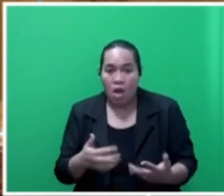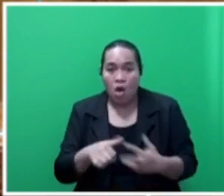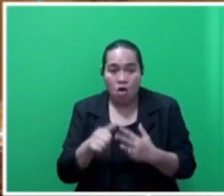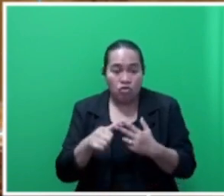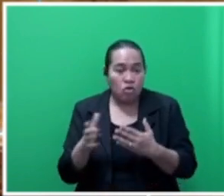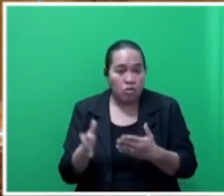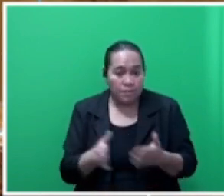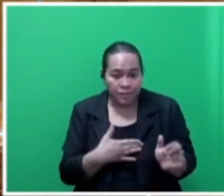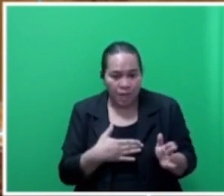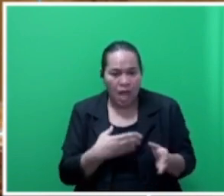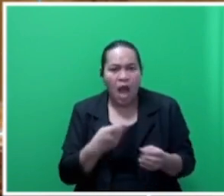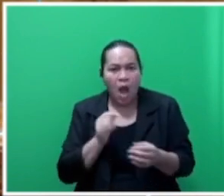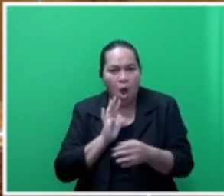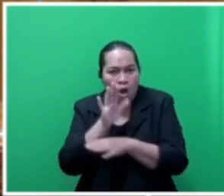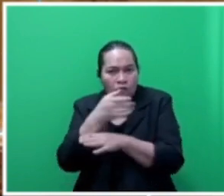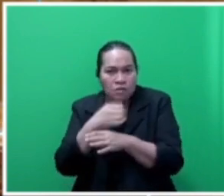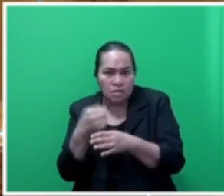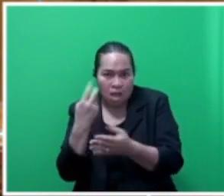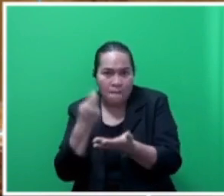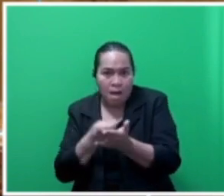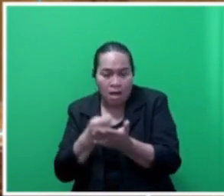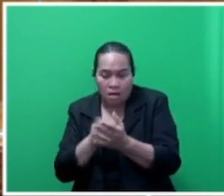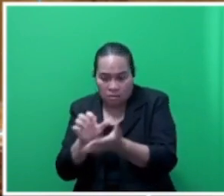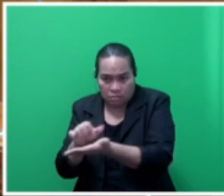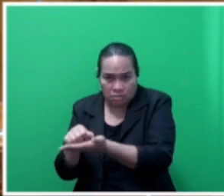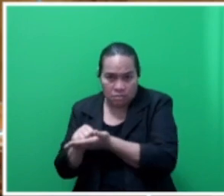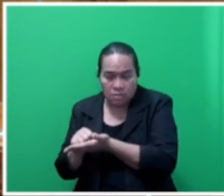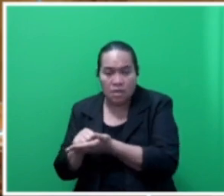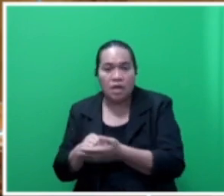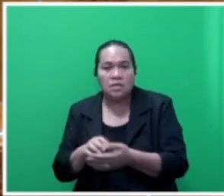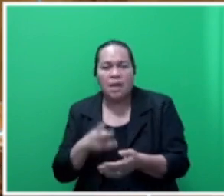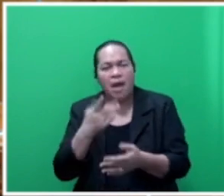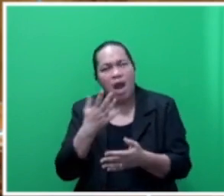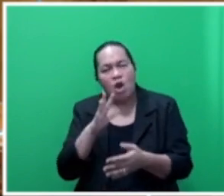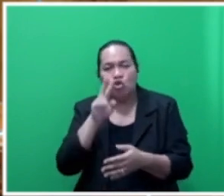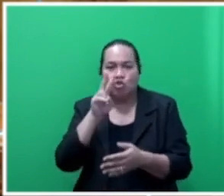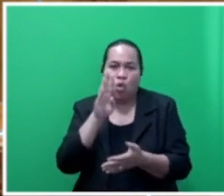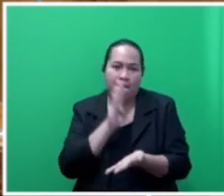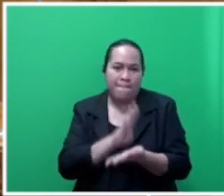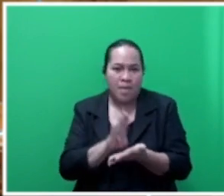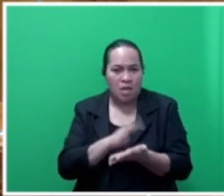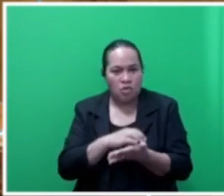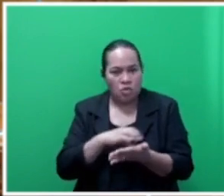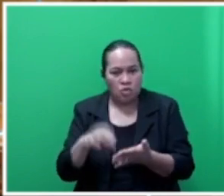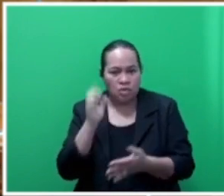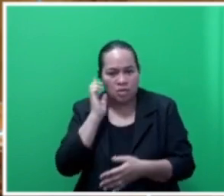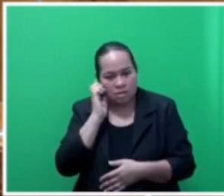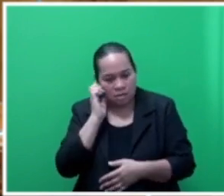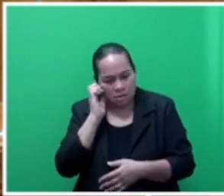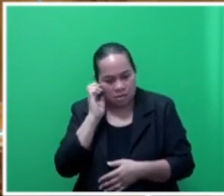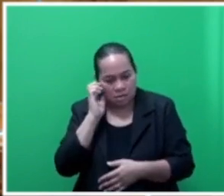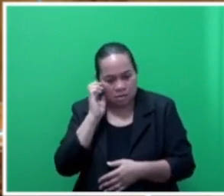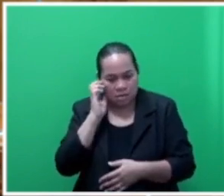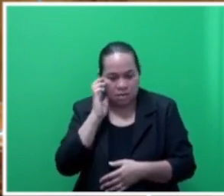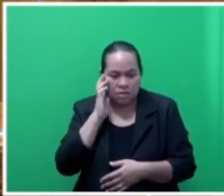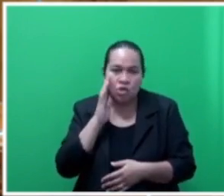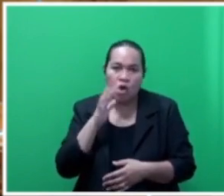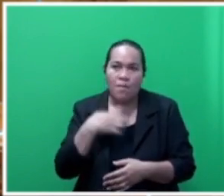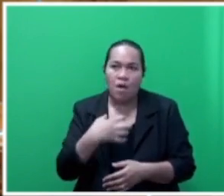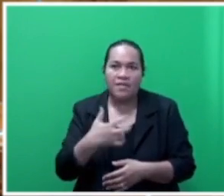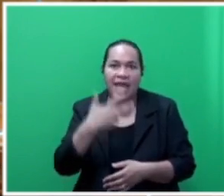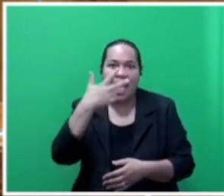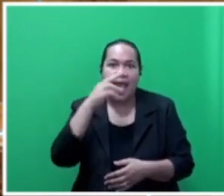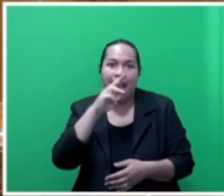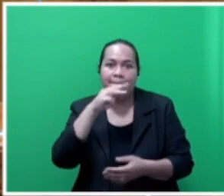which sits at around 3.2 billion, which is equivalent to more than 8 months of import of goods and